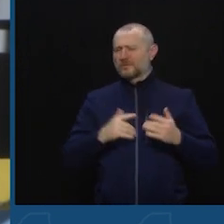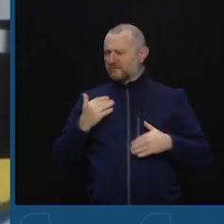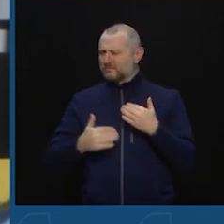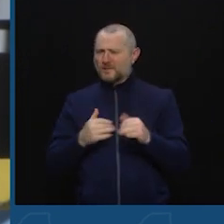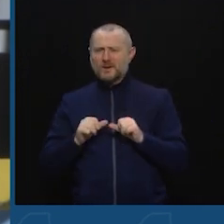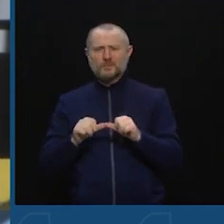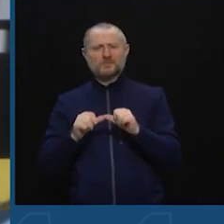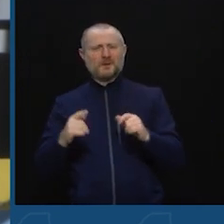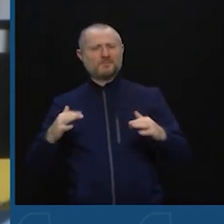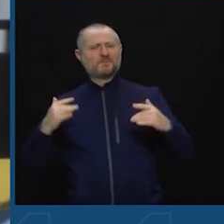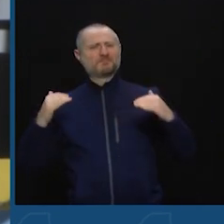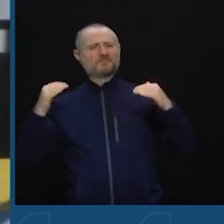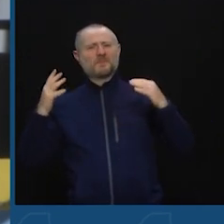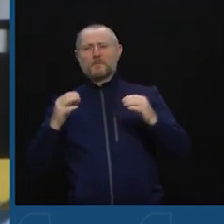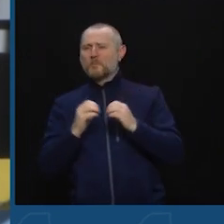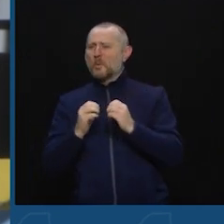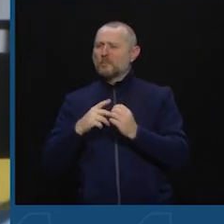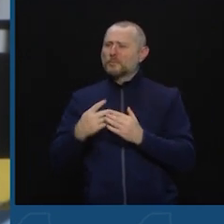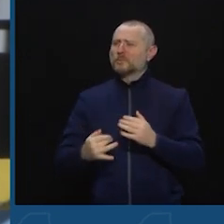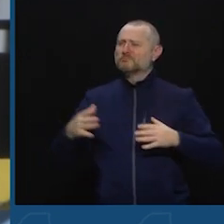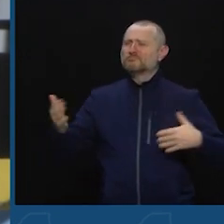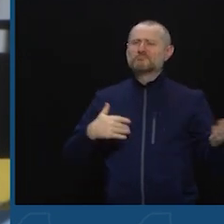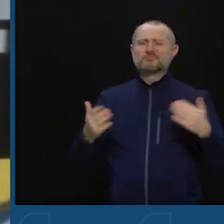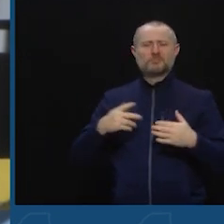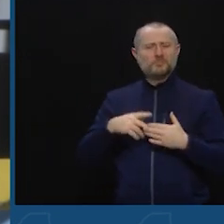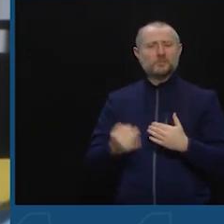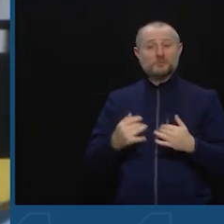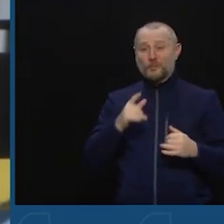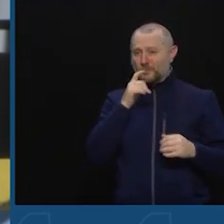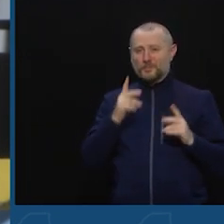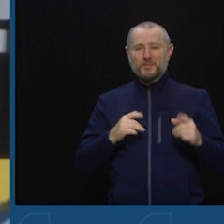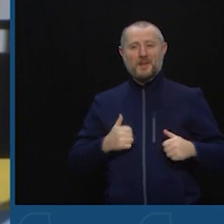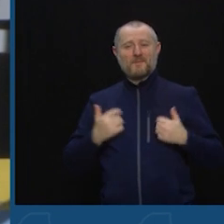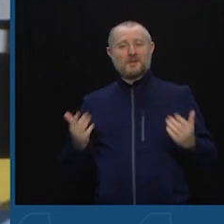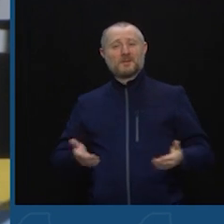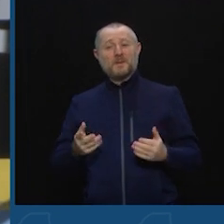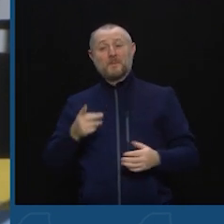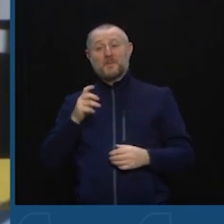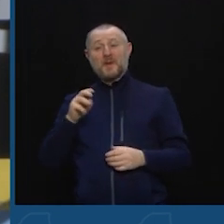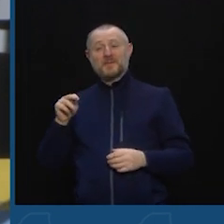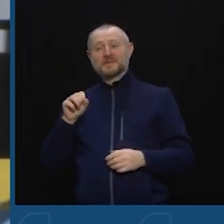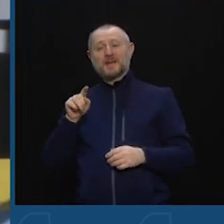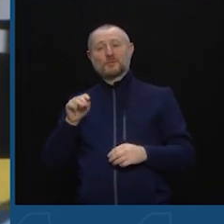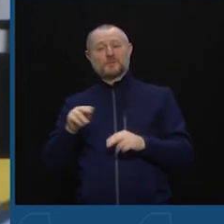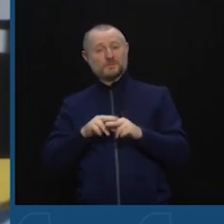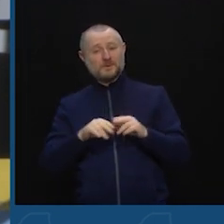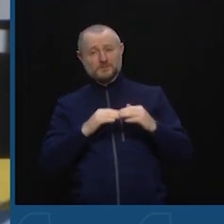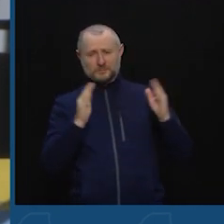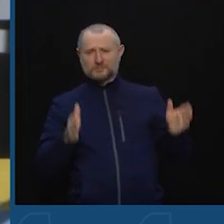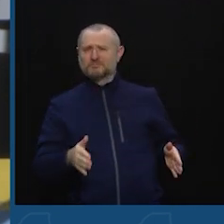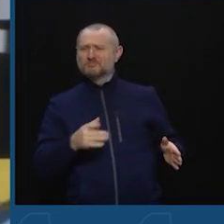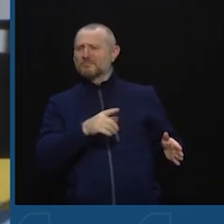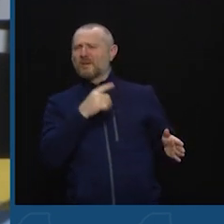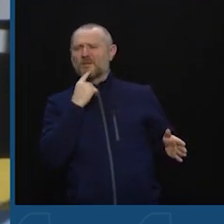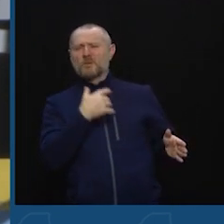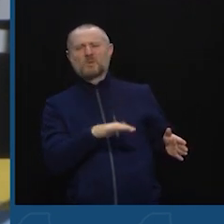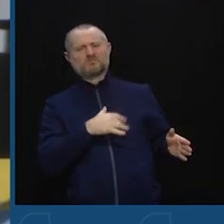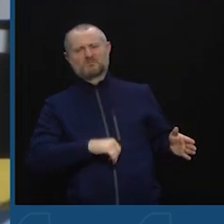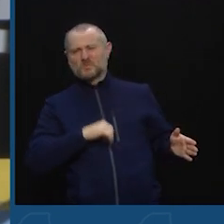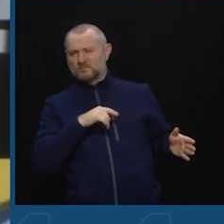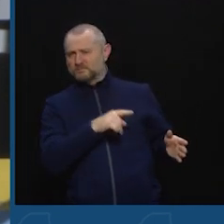transformative projects for the people who live here. Places like Penn Station, we're going to be so proud of that, just as we're proud of this. We're going to finish